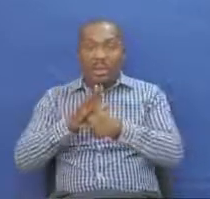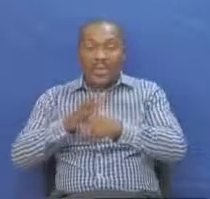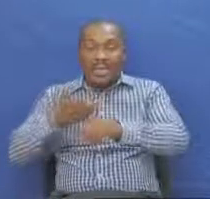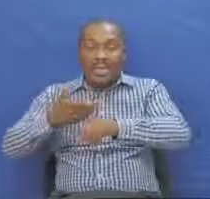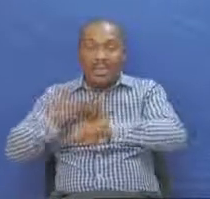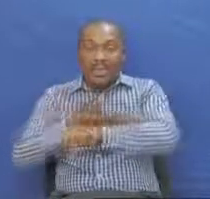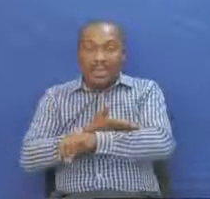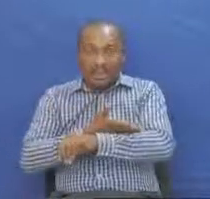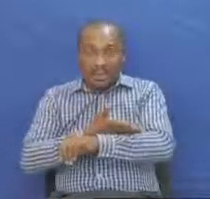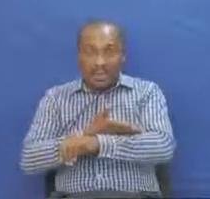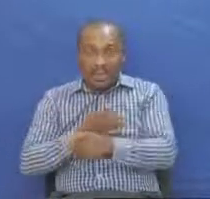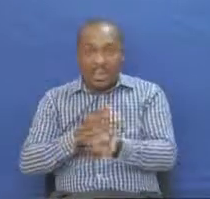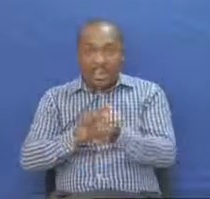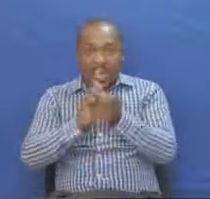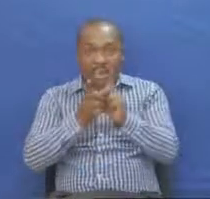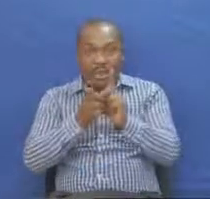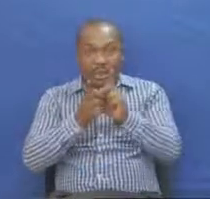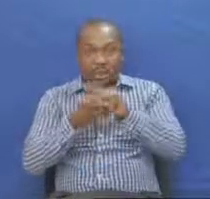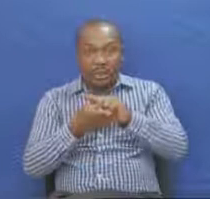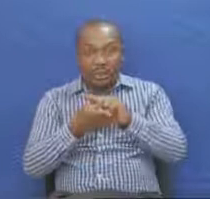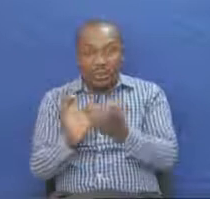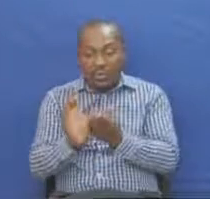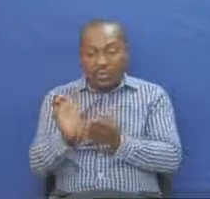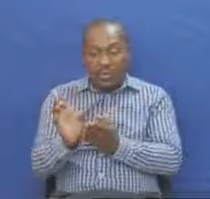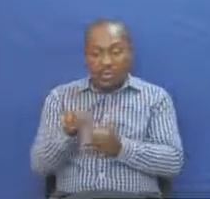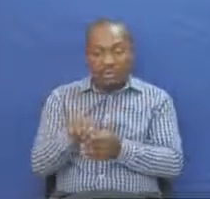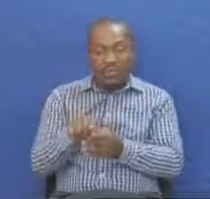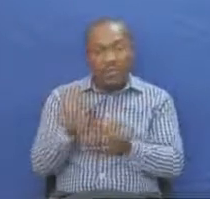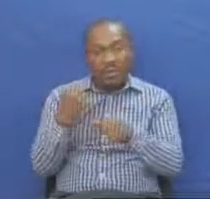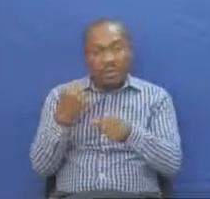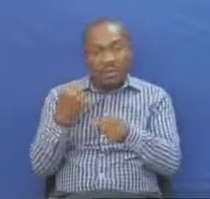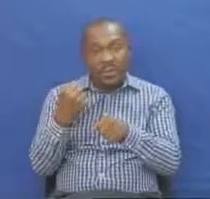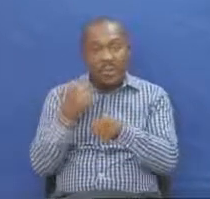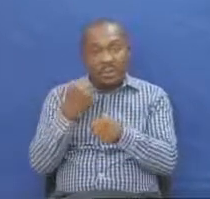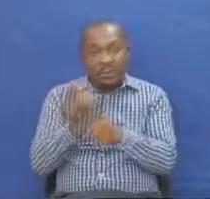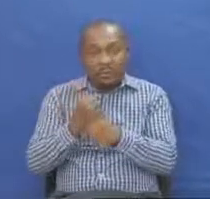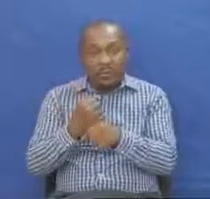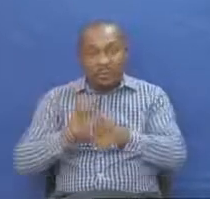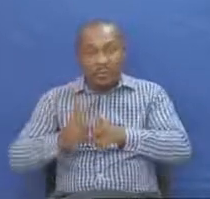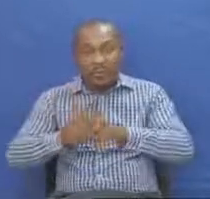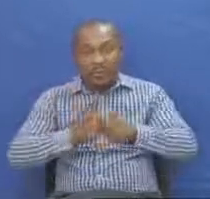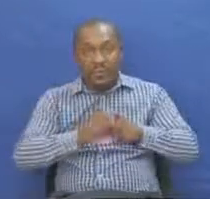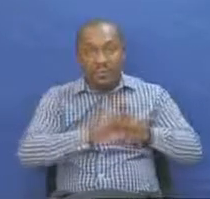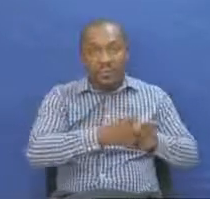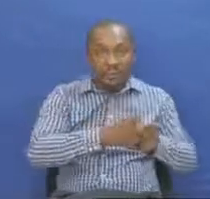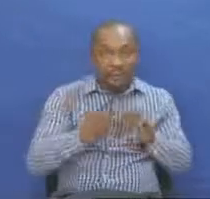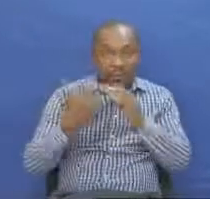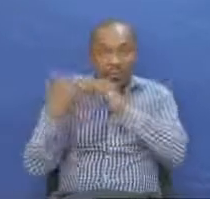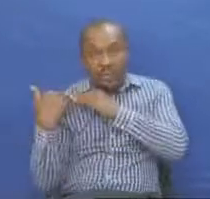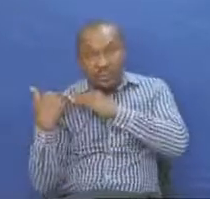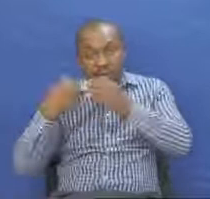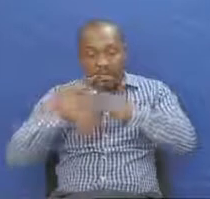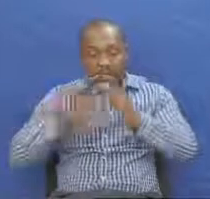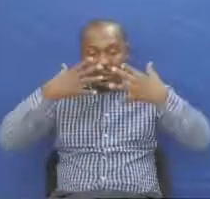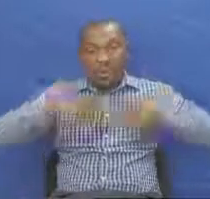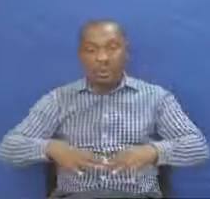various functions. And this organism now is going to live in any environment or performing many functions, or also being able